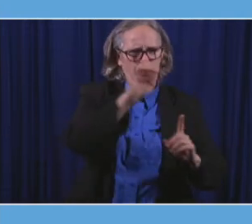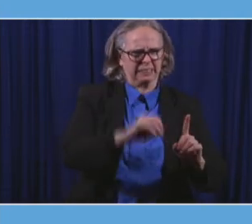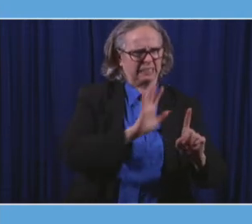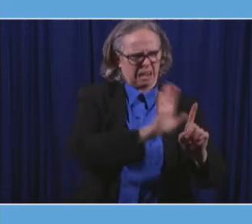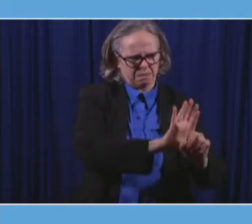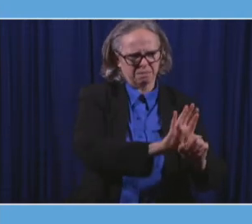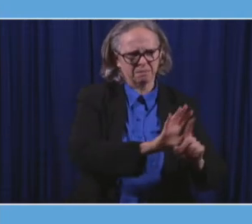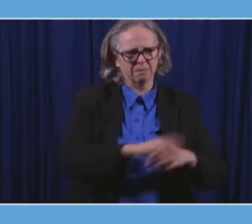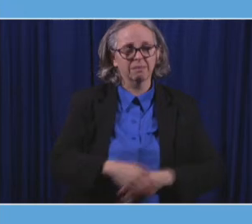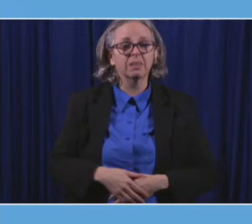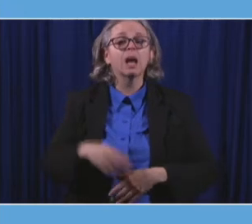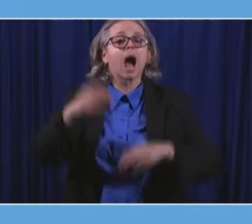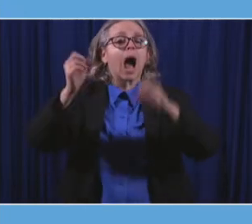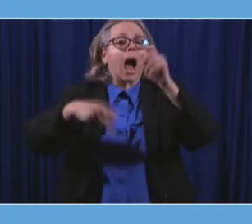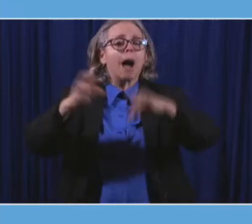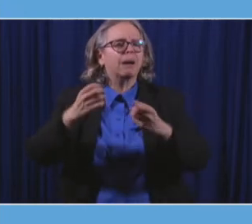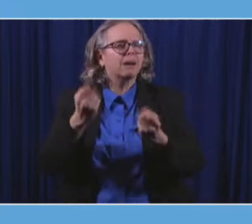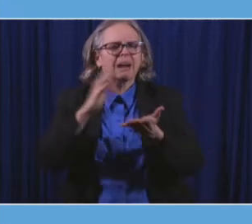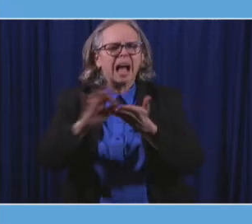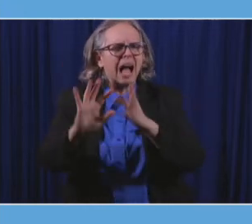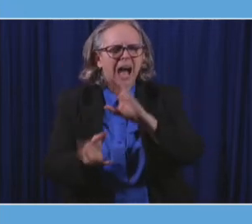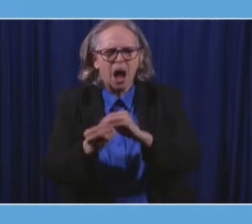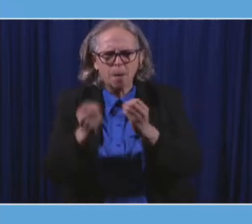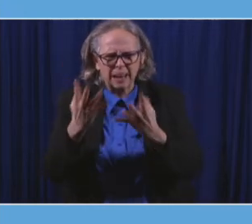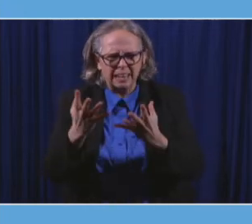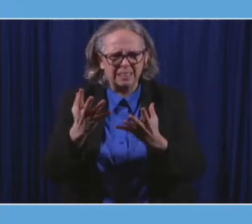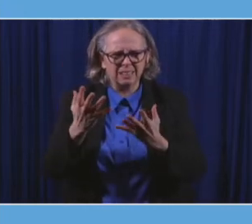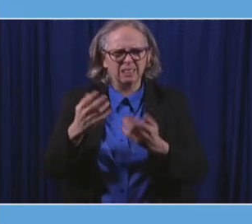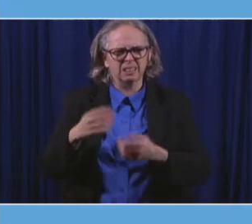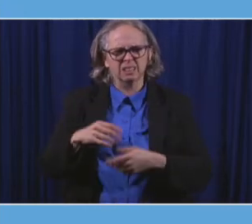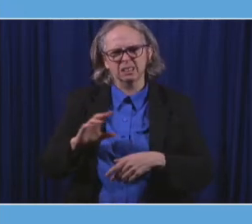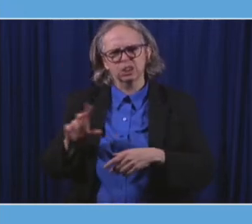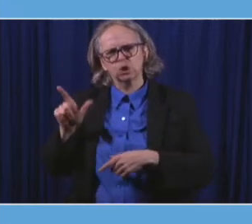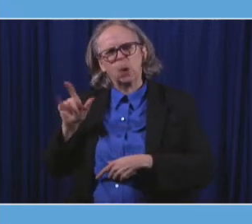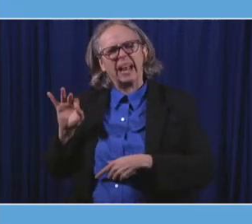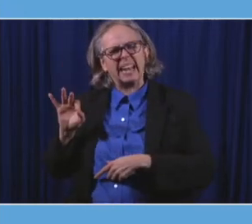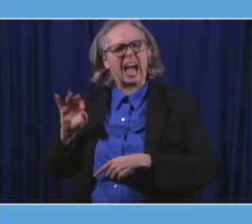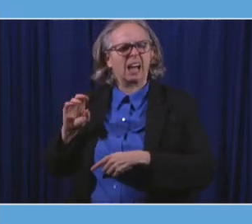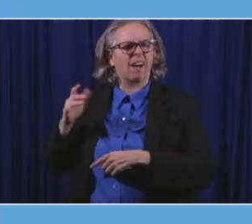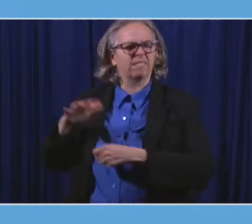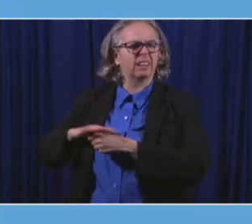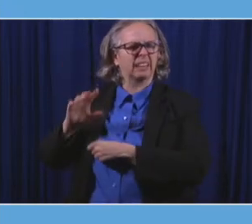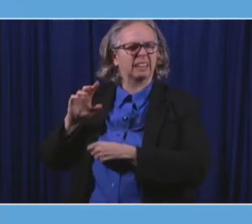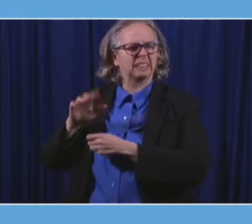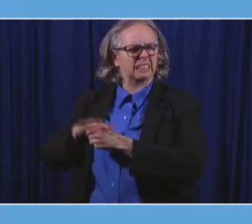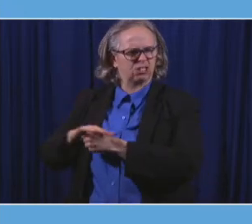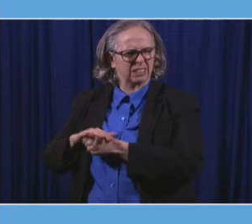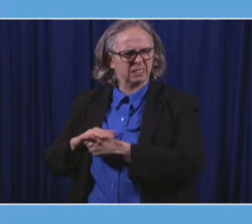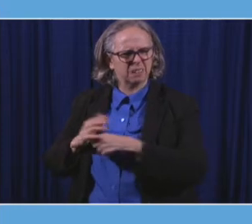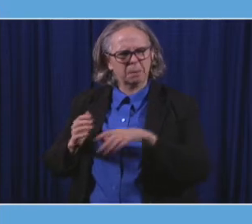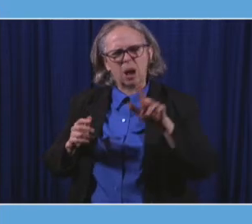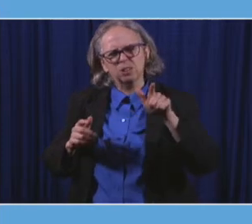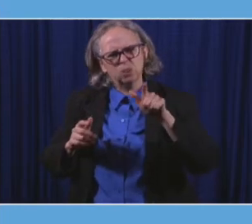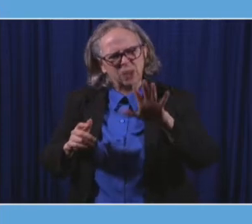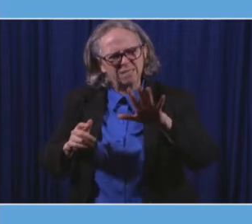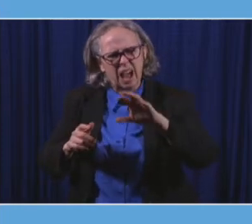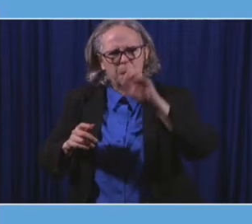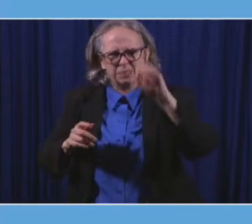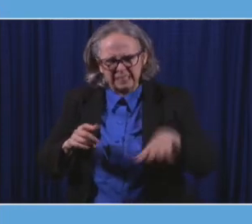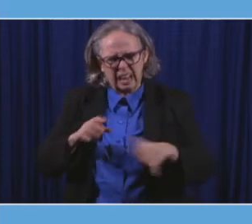again, 29% of the districts are that way now, and that's about 25% of the students.